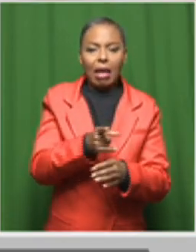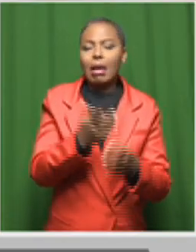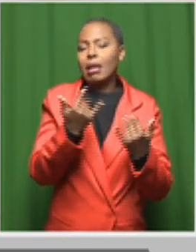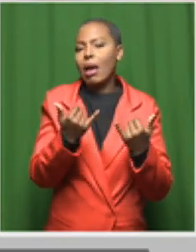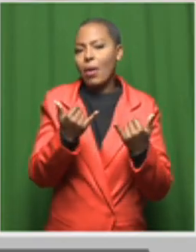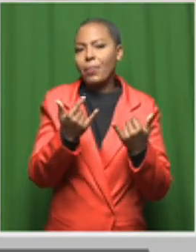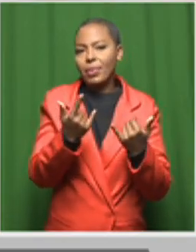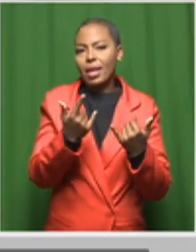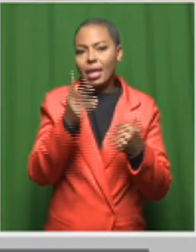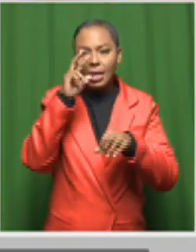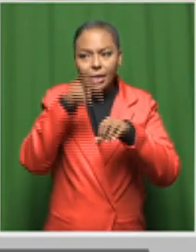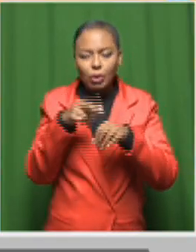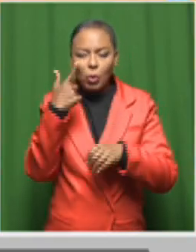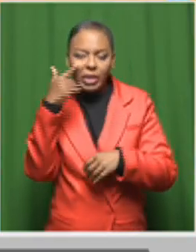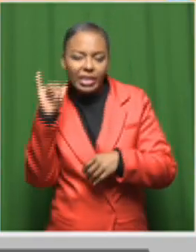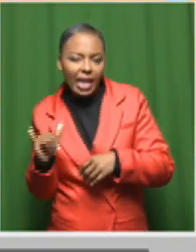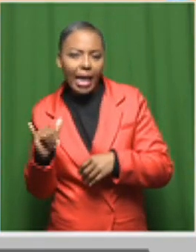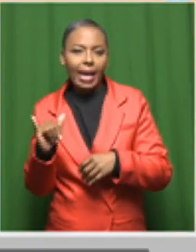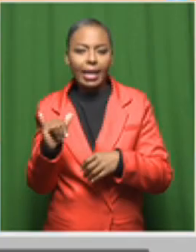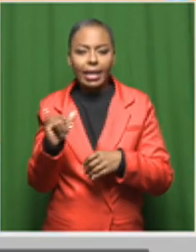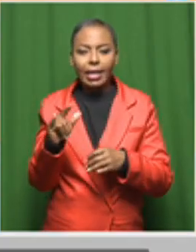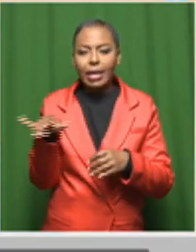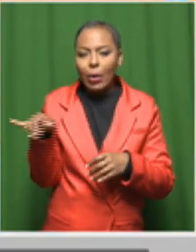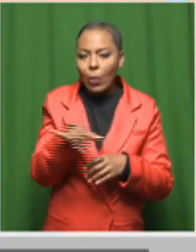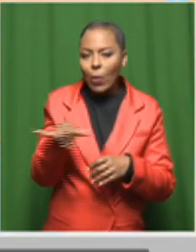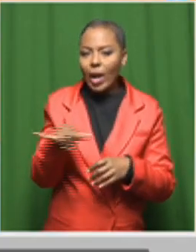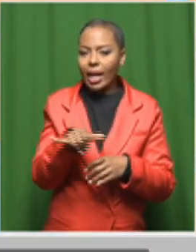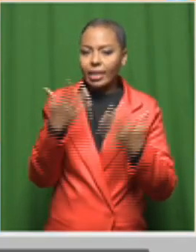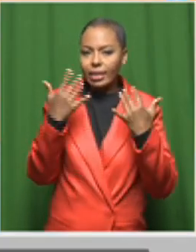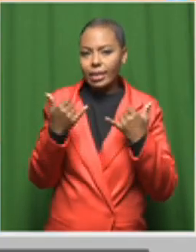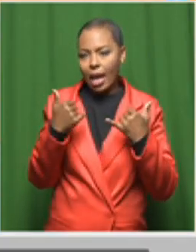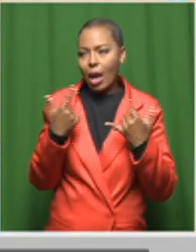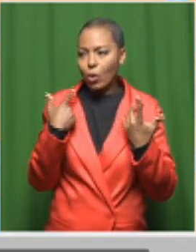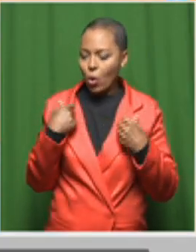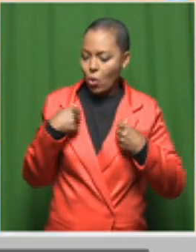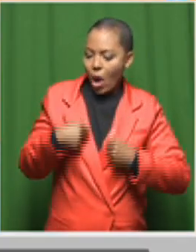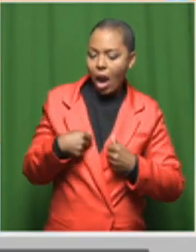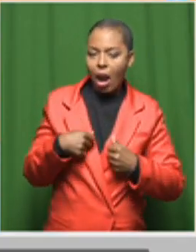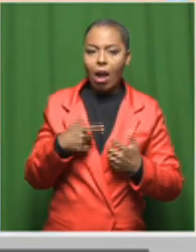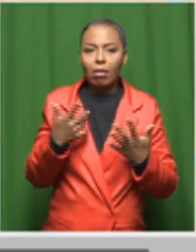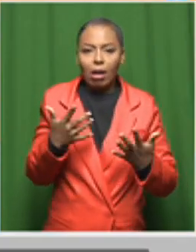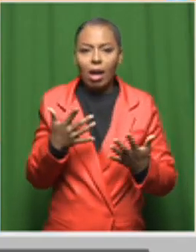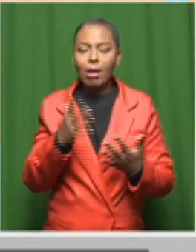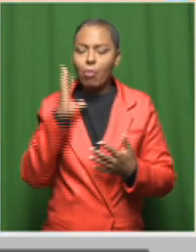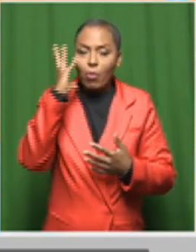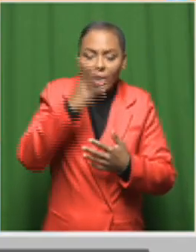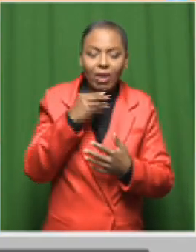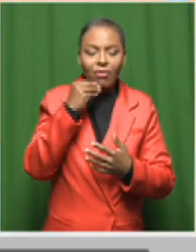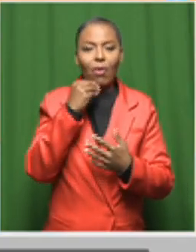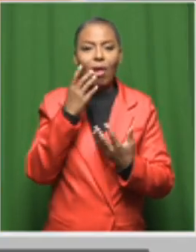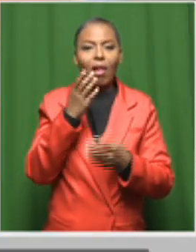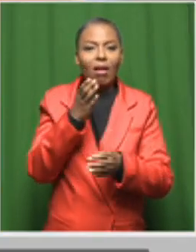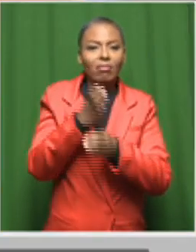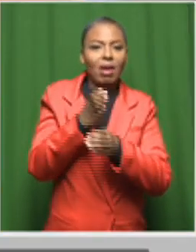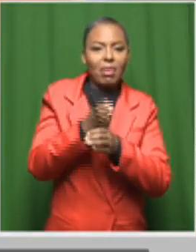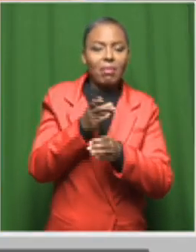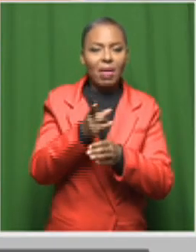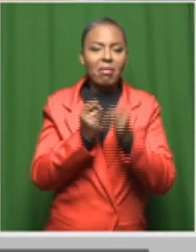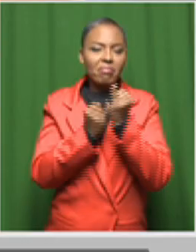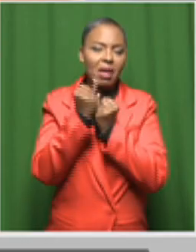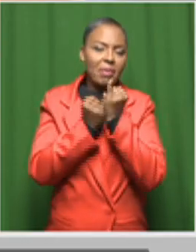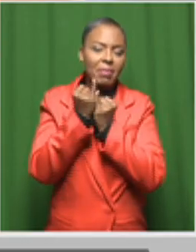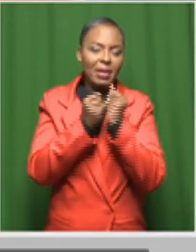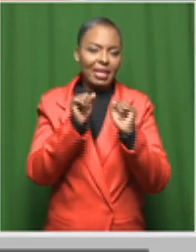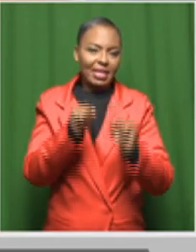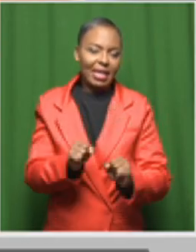their chair to go and check a mark on the court. It's definitely different. It's a beautiful Grand Slam, and it's in a beautiful part